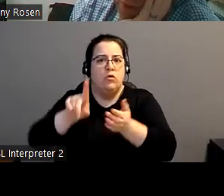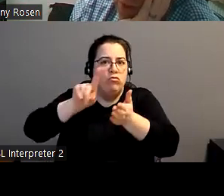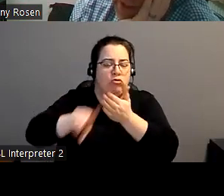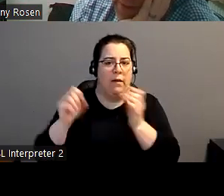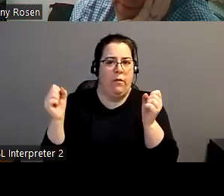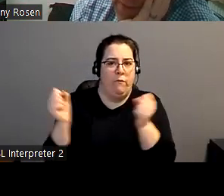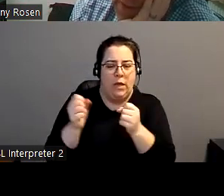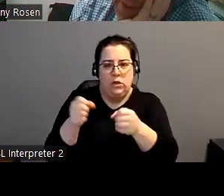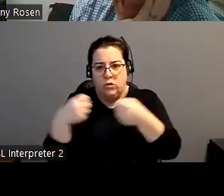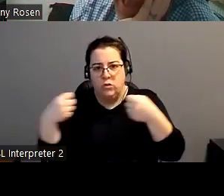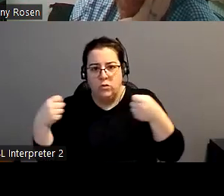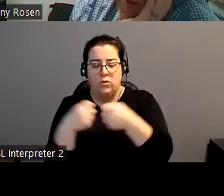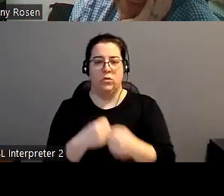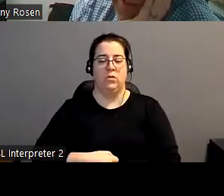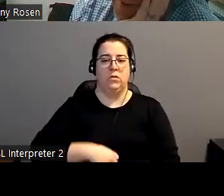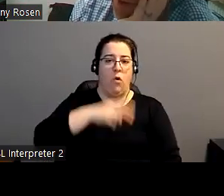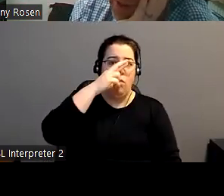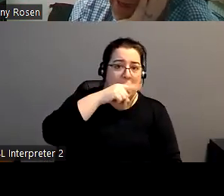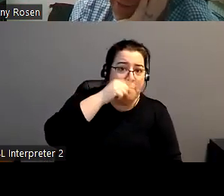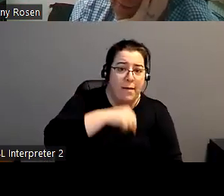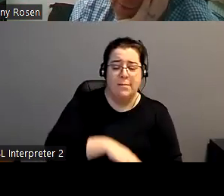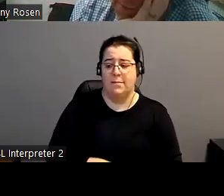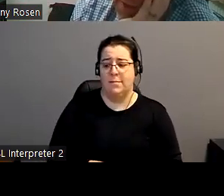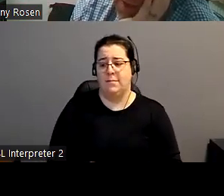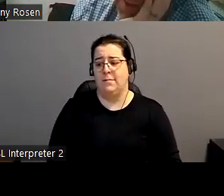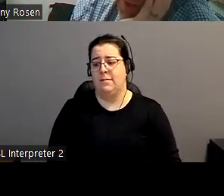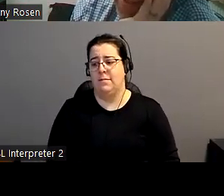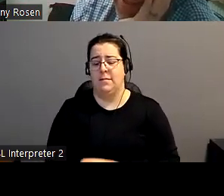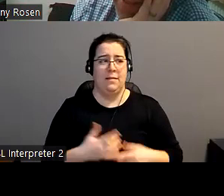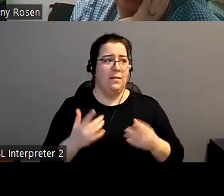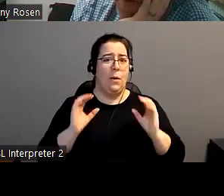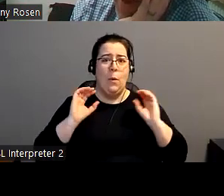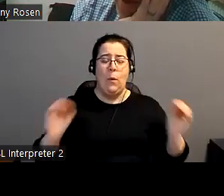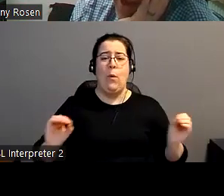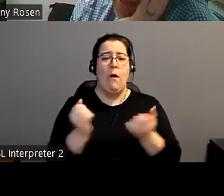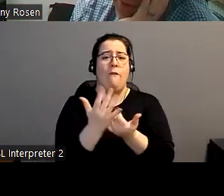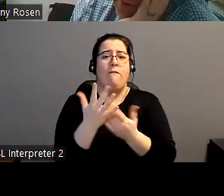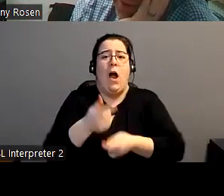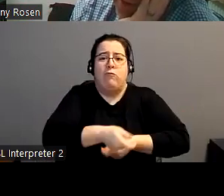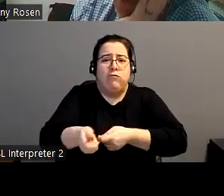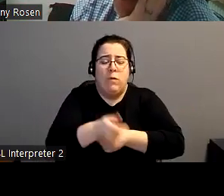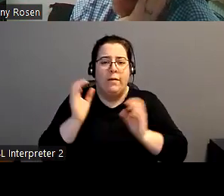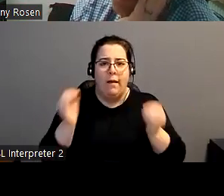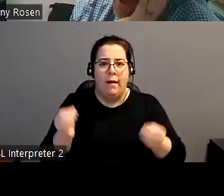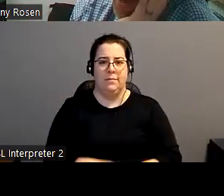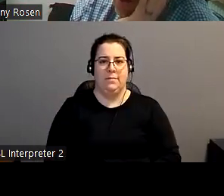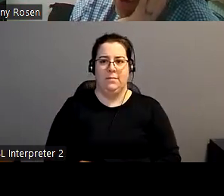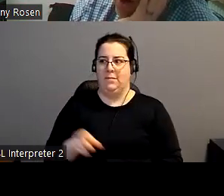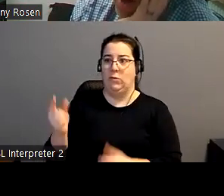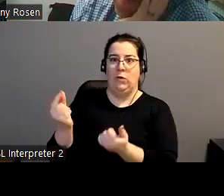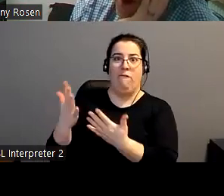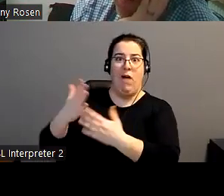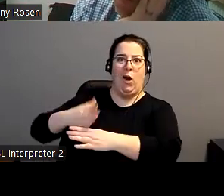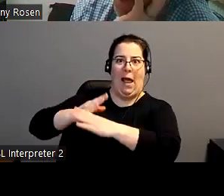or hoarding, absence of a smoke detector, presence of a fire hazard, expired